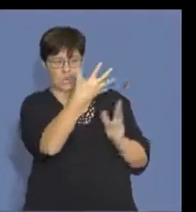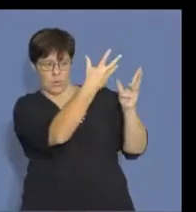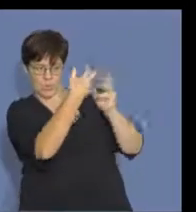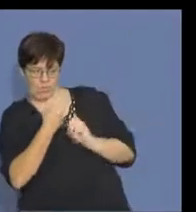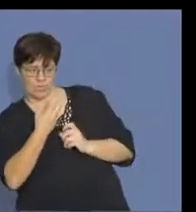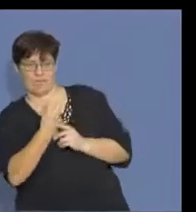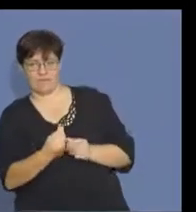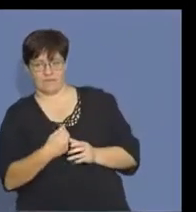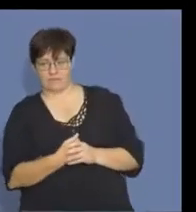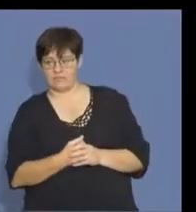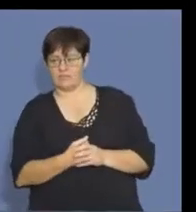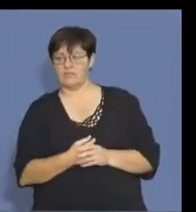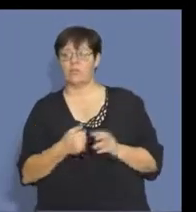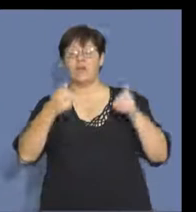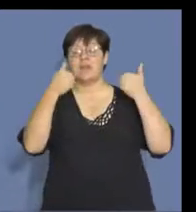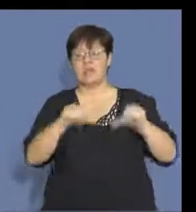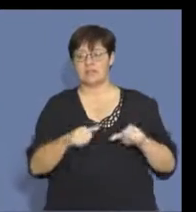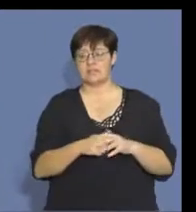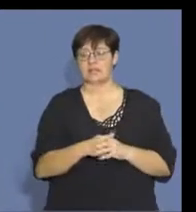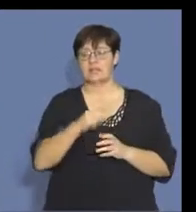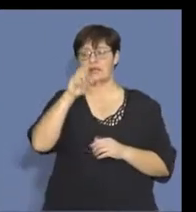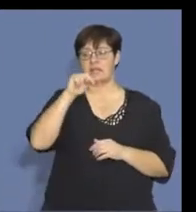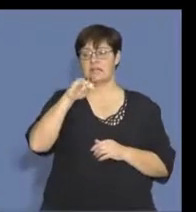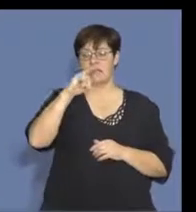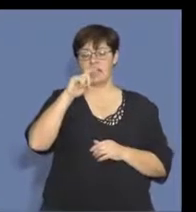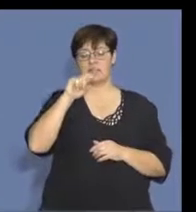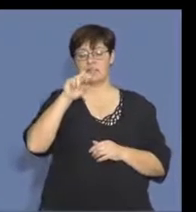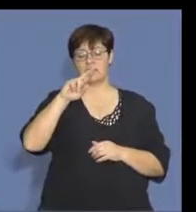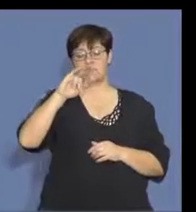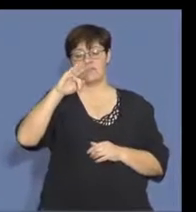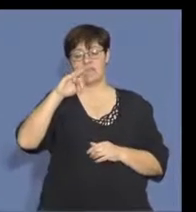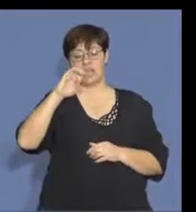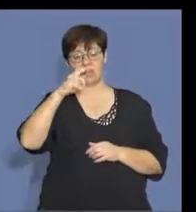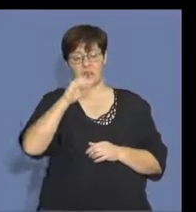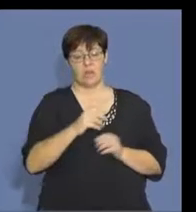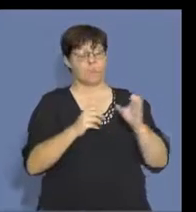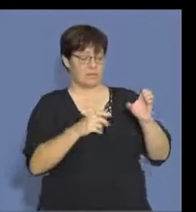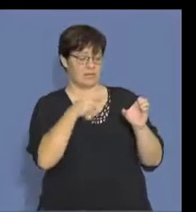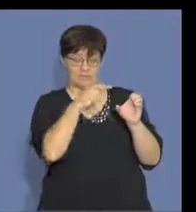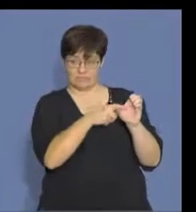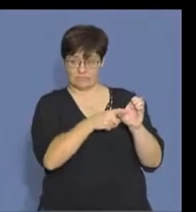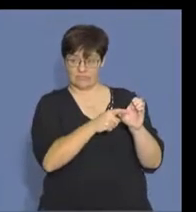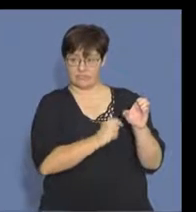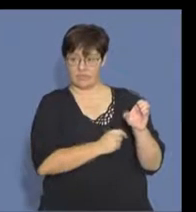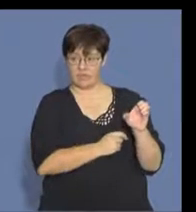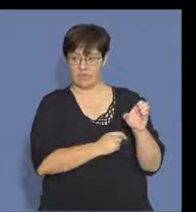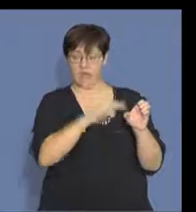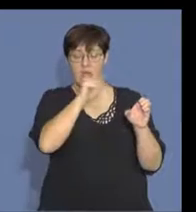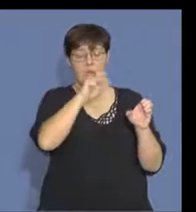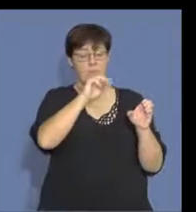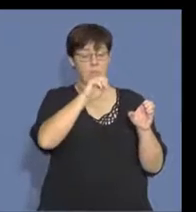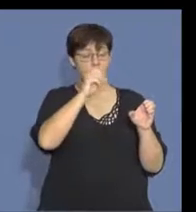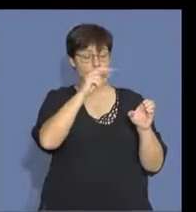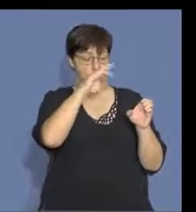Nitrification, again, the next process, certain bacteria convert the ammonia into nitrates. This process of converting